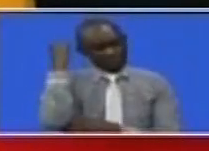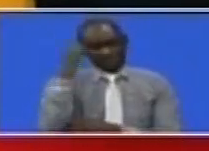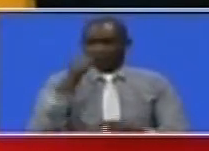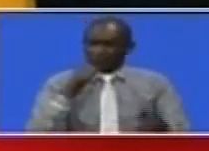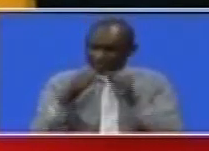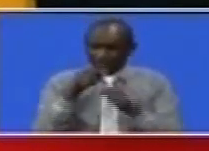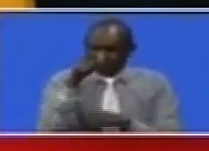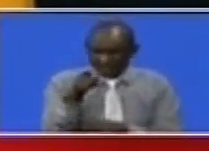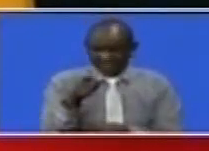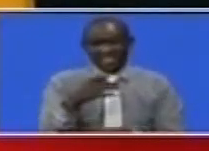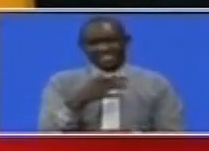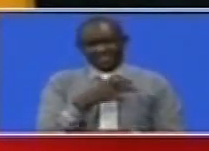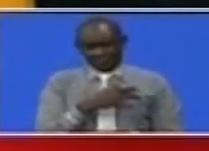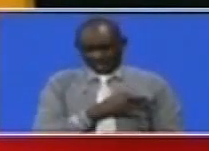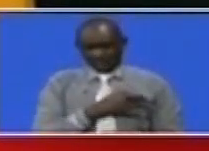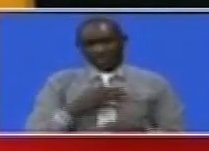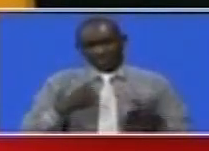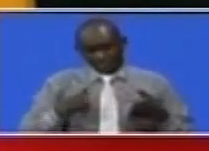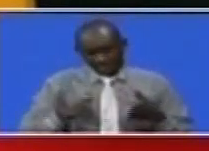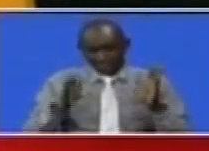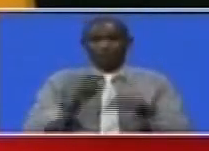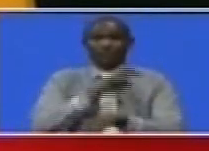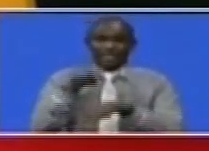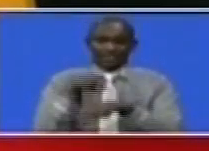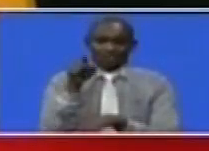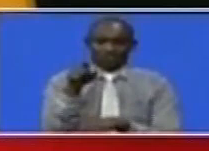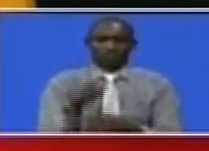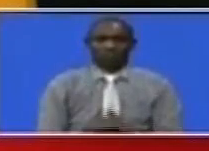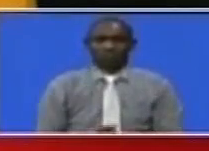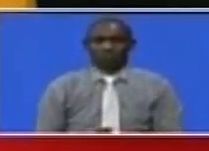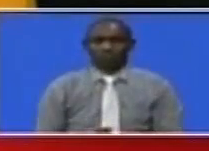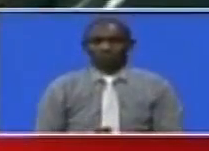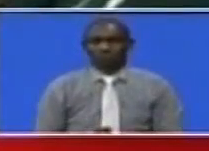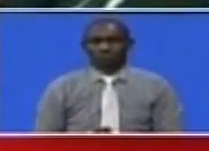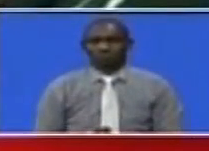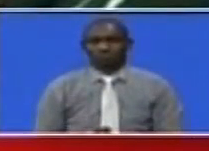which inspired the birth of the nation.